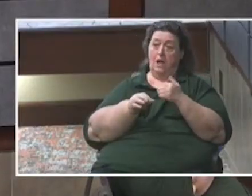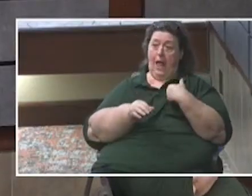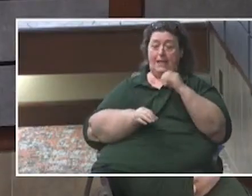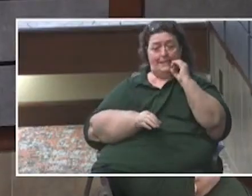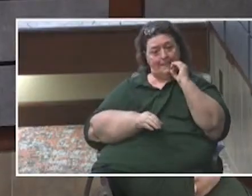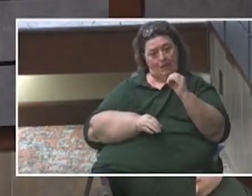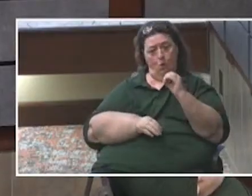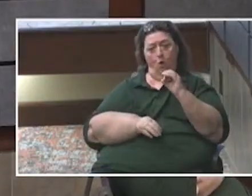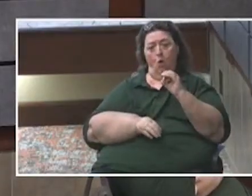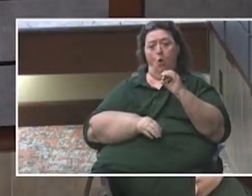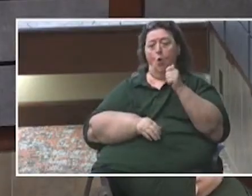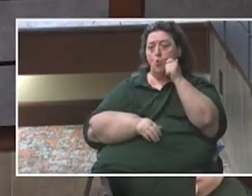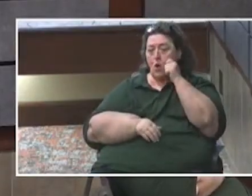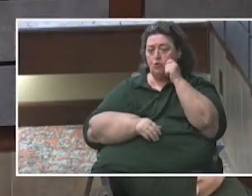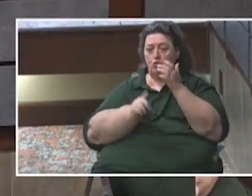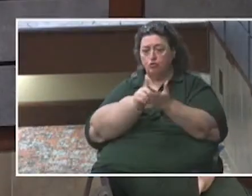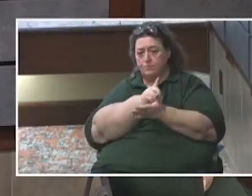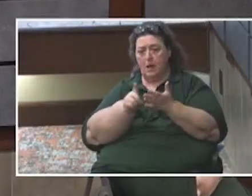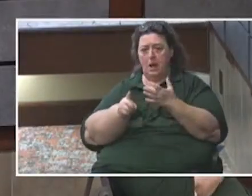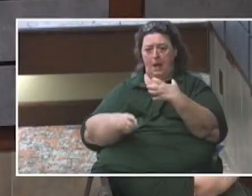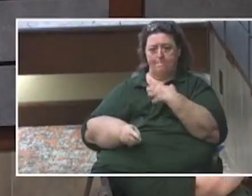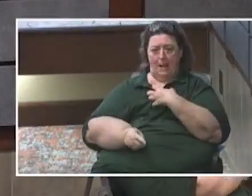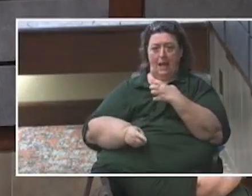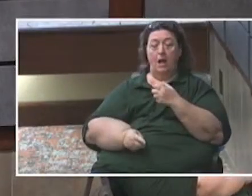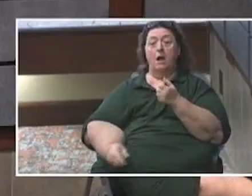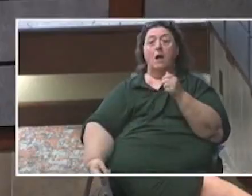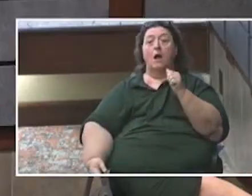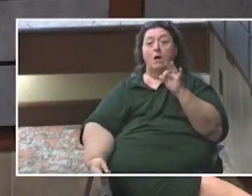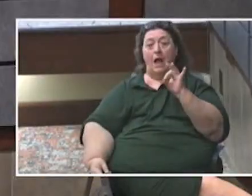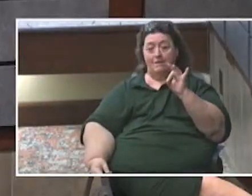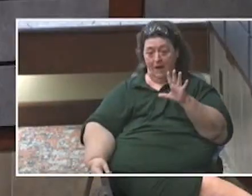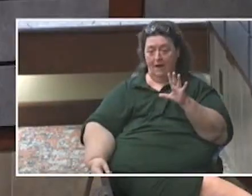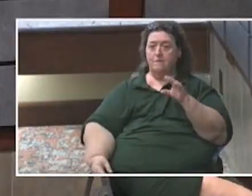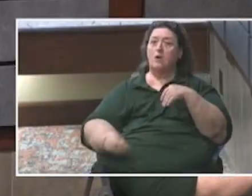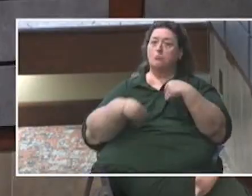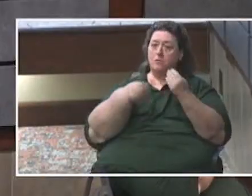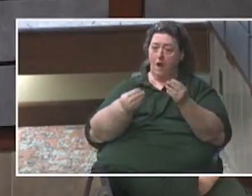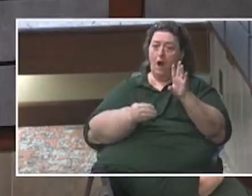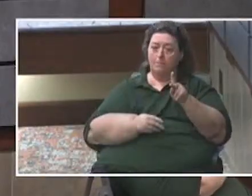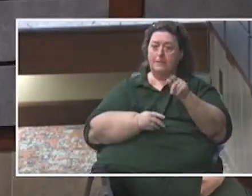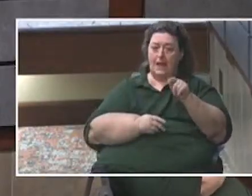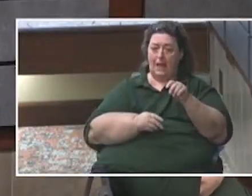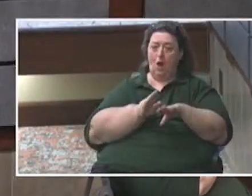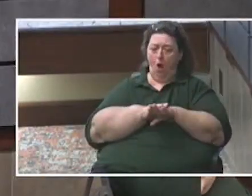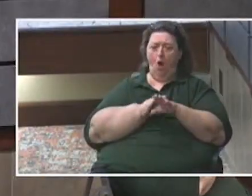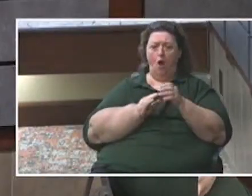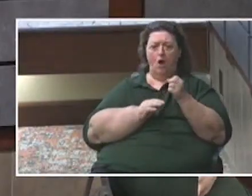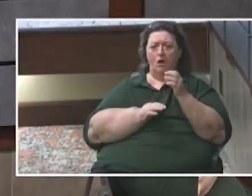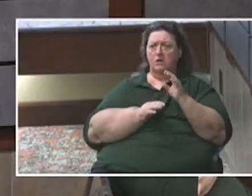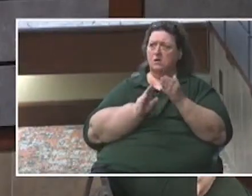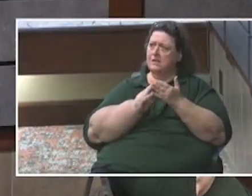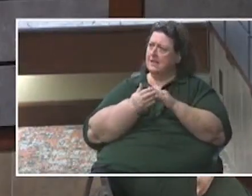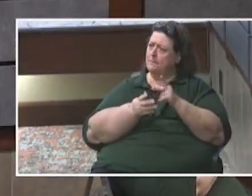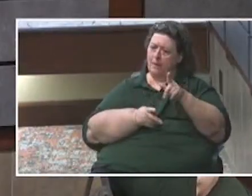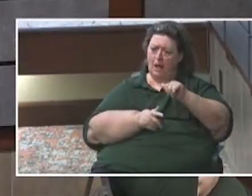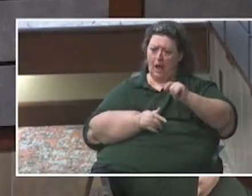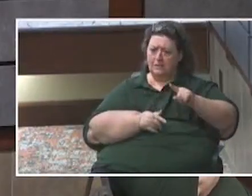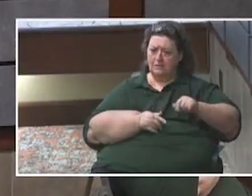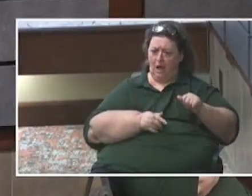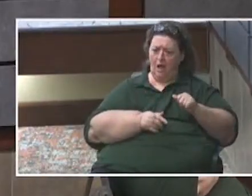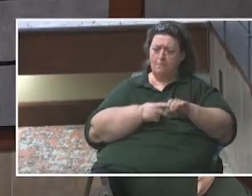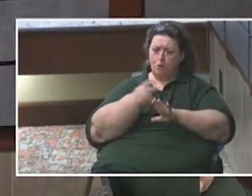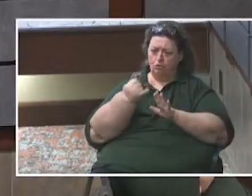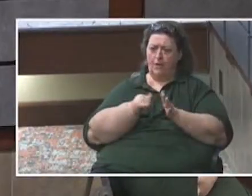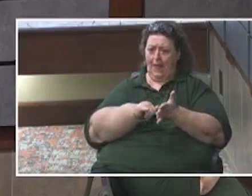complaints. Informal Report number 85 provides an update on the 7th Street Plaza project. You may remember this project started as a summertime